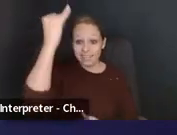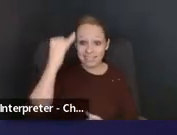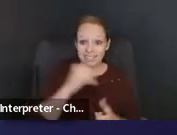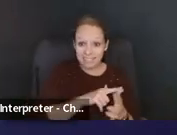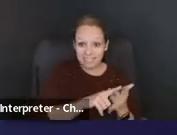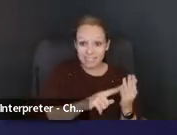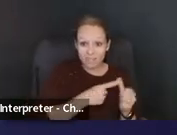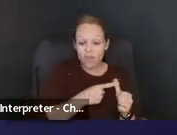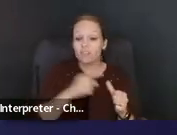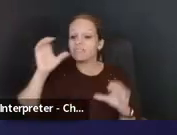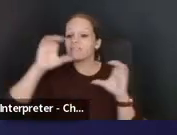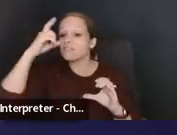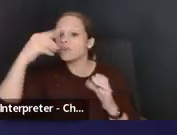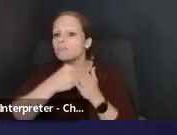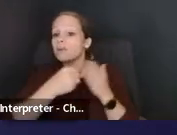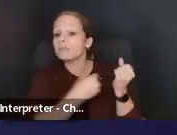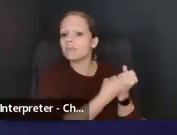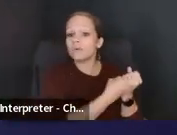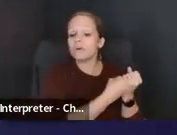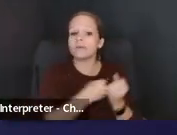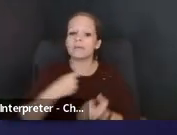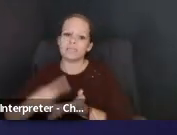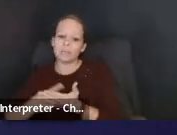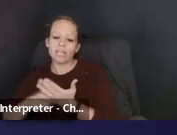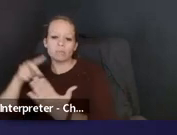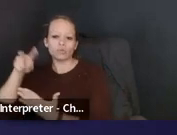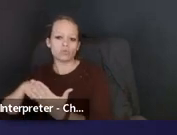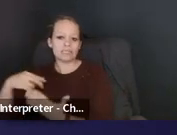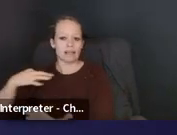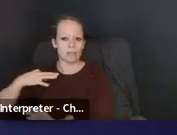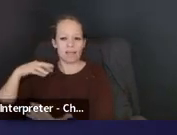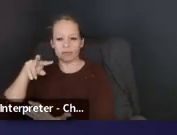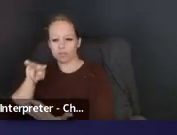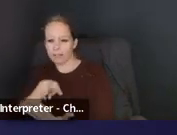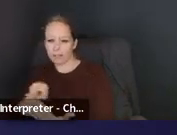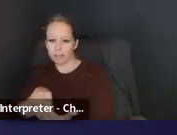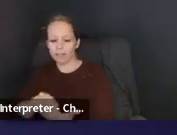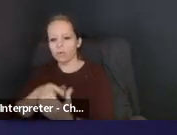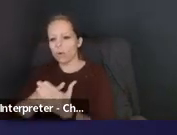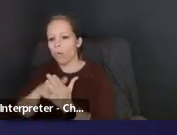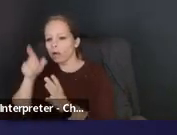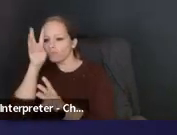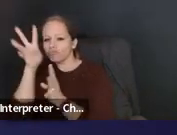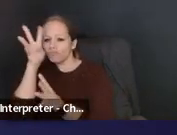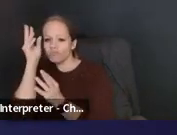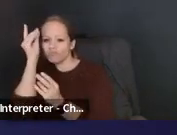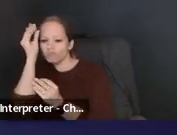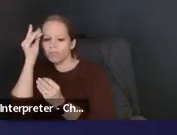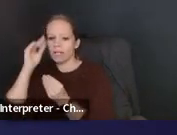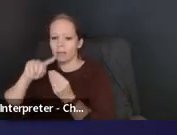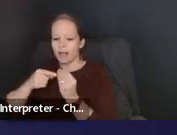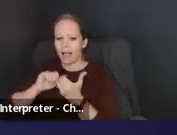get it funded. Sometimes it's seeing the application and it requires a little bit of creative thinking about how you plug your